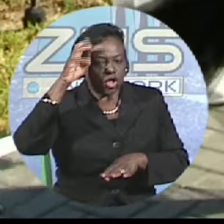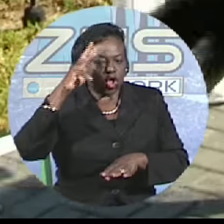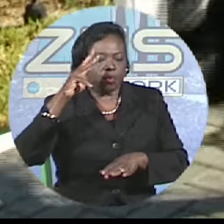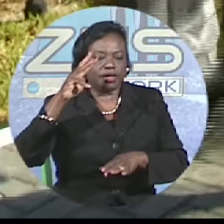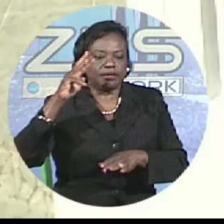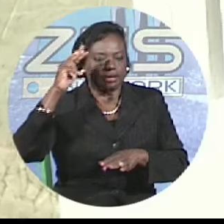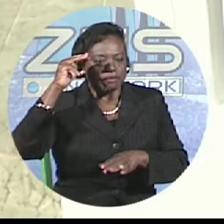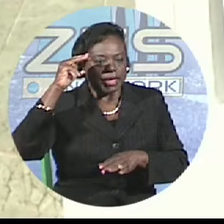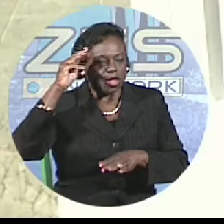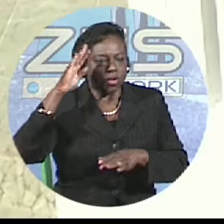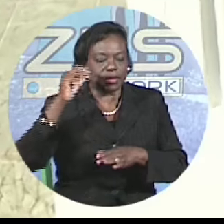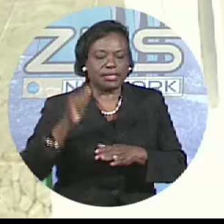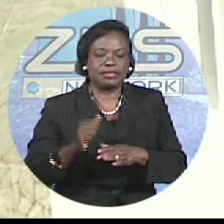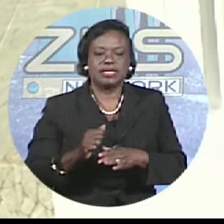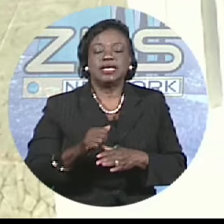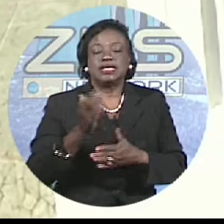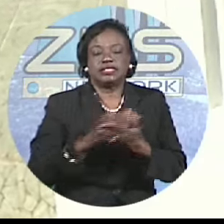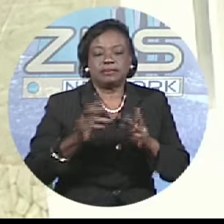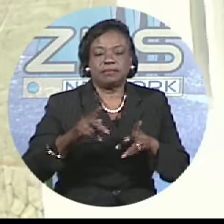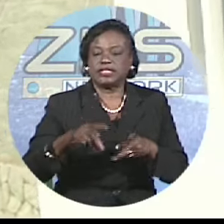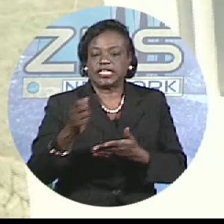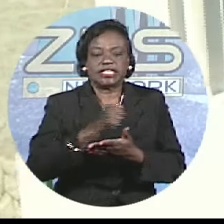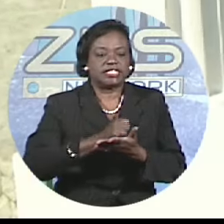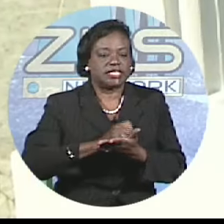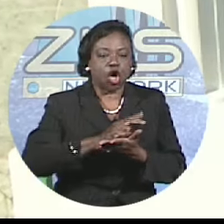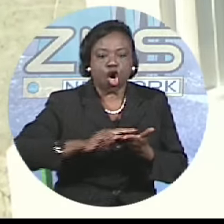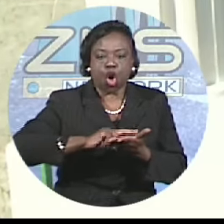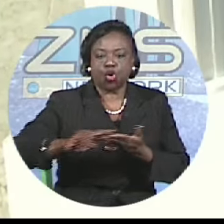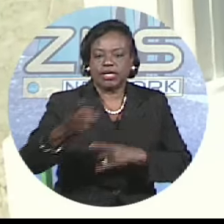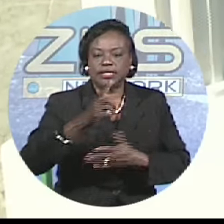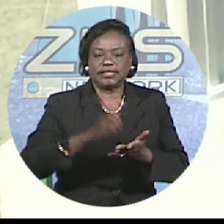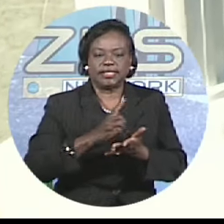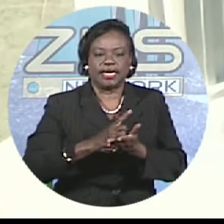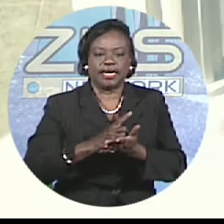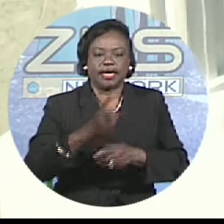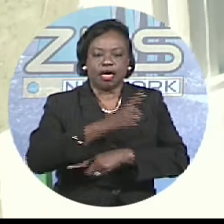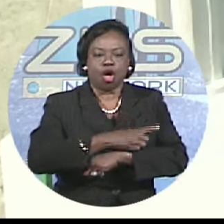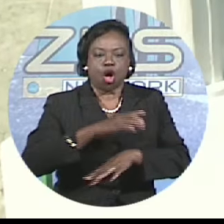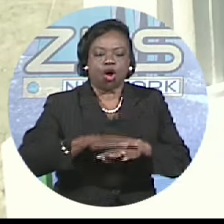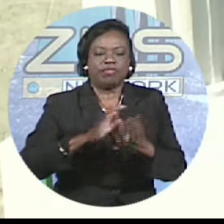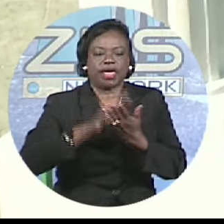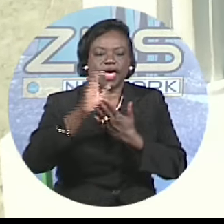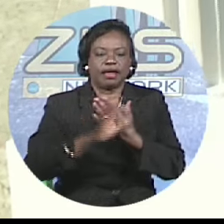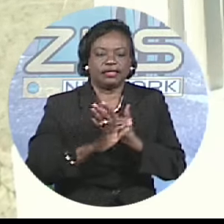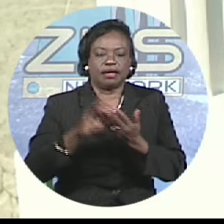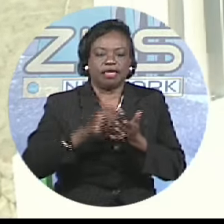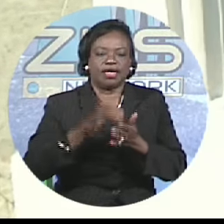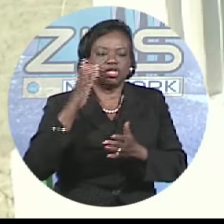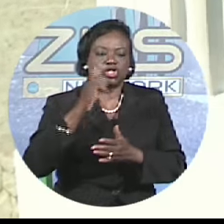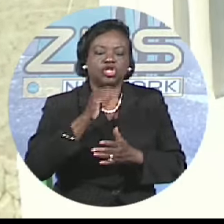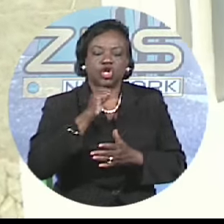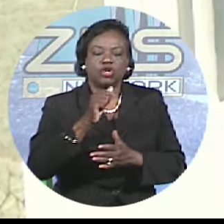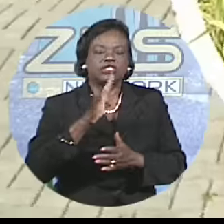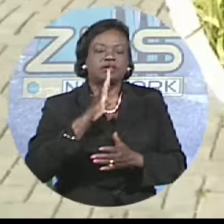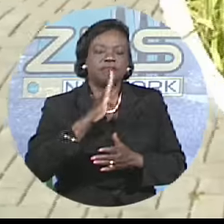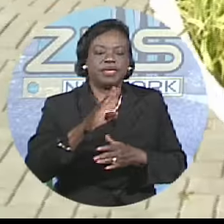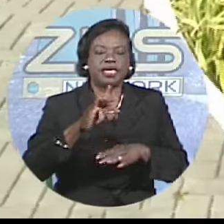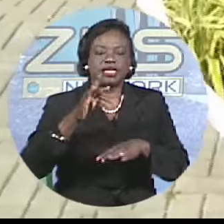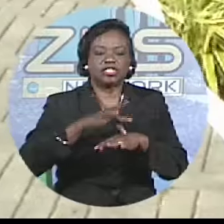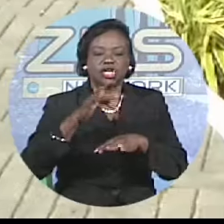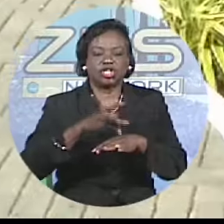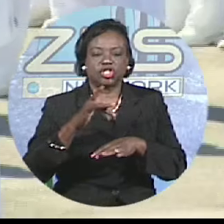sacred day on the calendar that should not be touched, while others argue that there is a lack of reflection by the Bahamian community, particularly in these